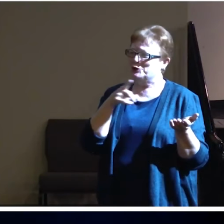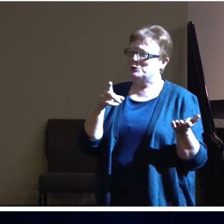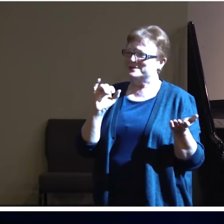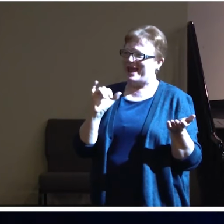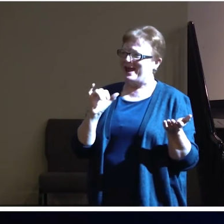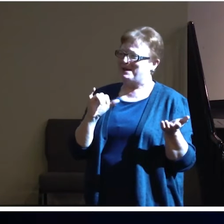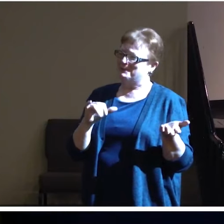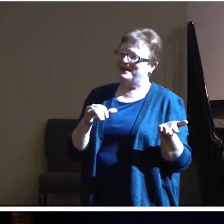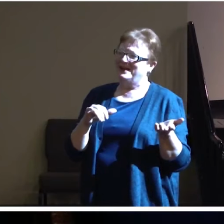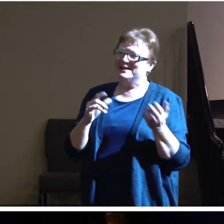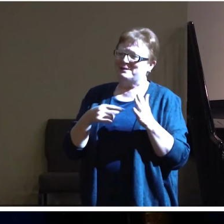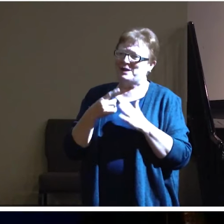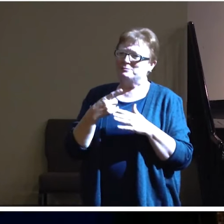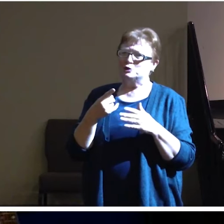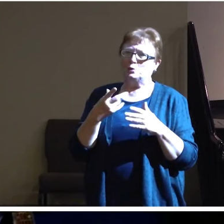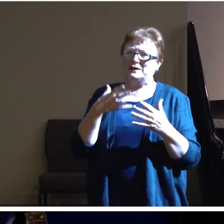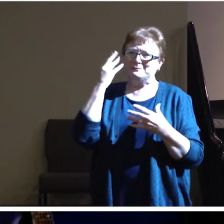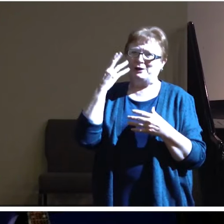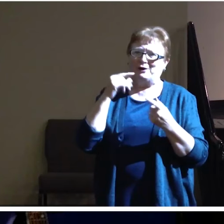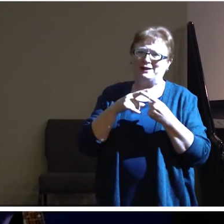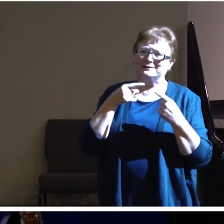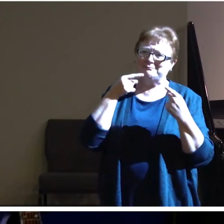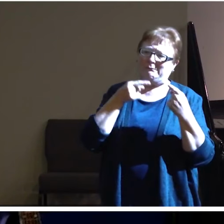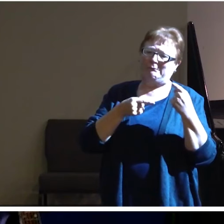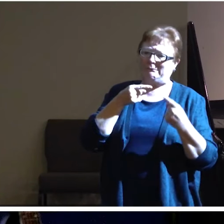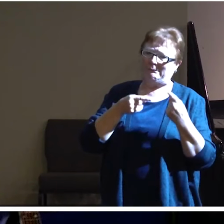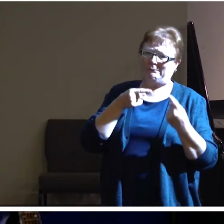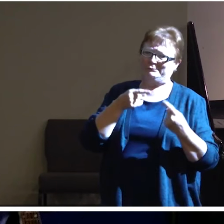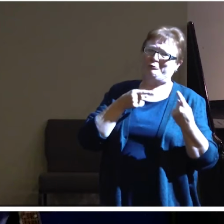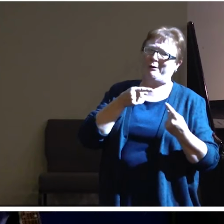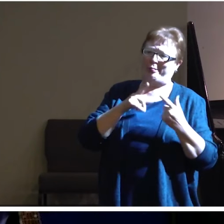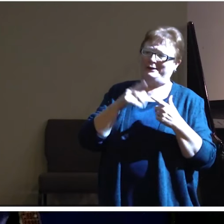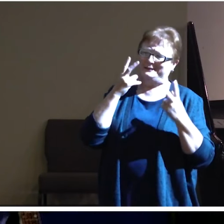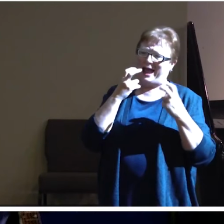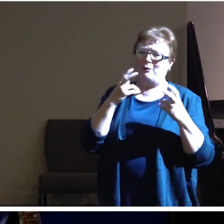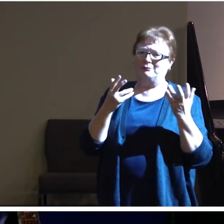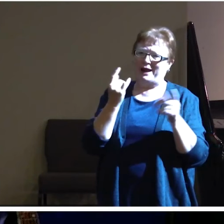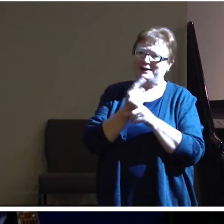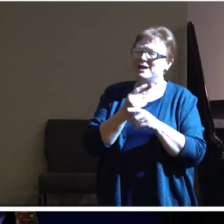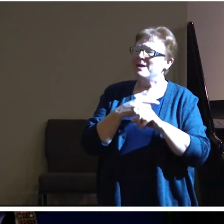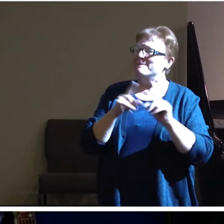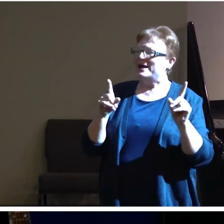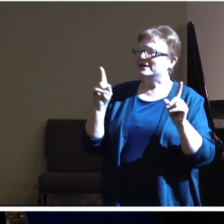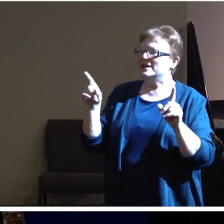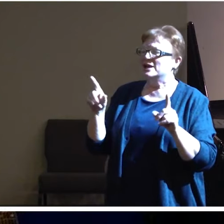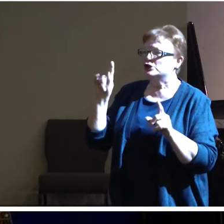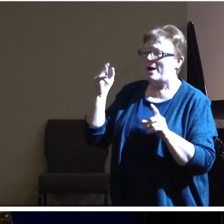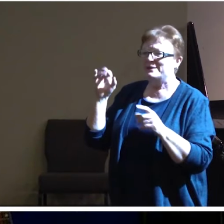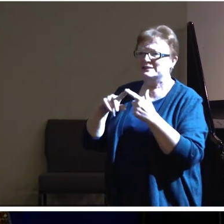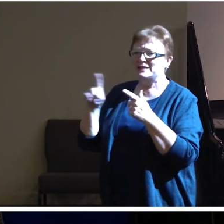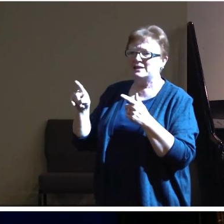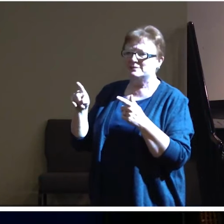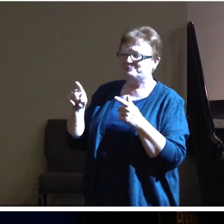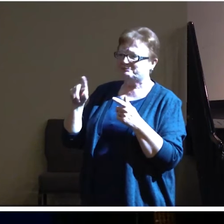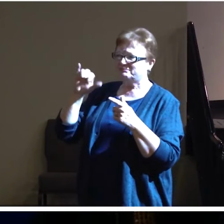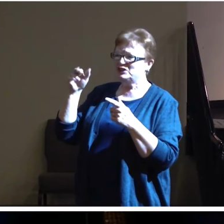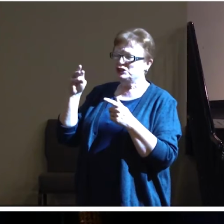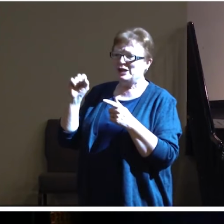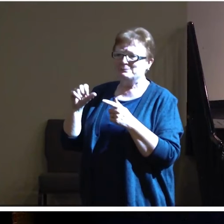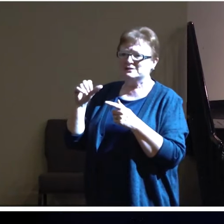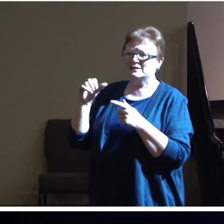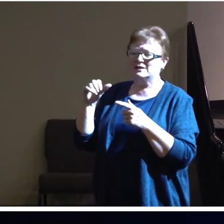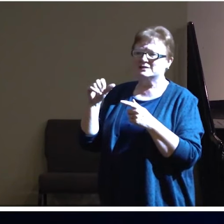We all at times struggle with doubt, I'm sure. But Thomas had said famously in John chapter 20, verse 25, when he heard about